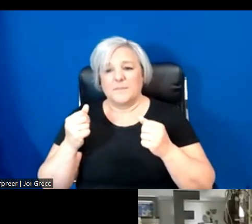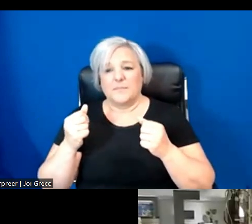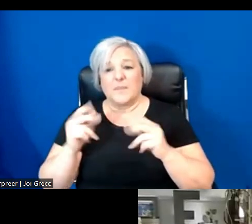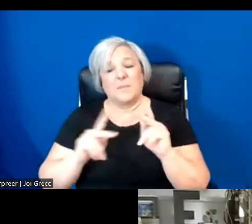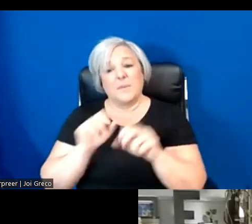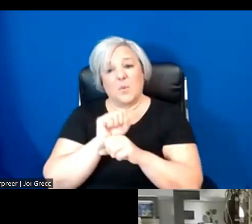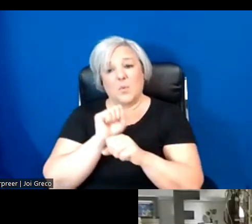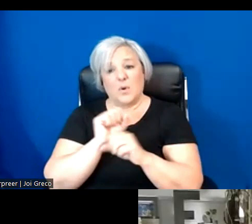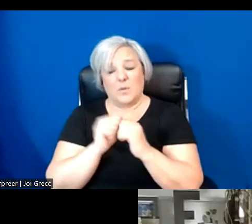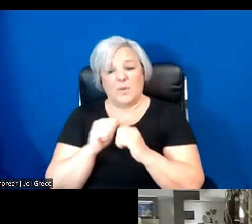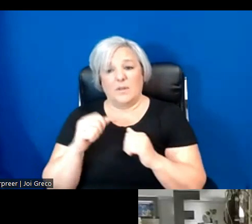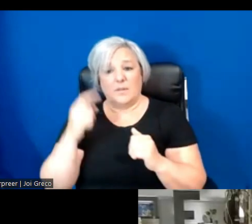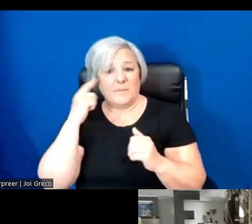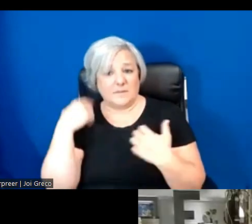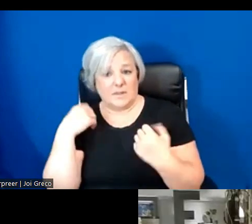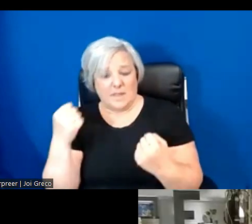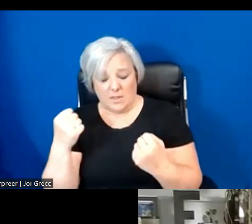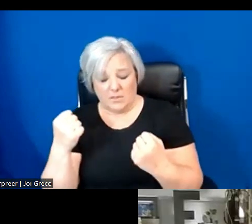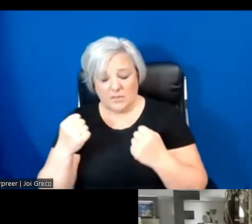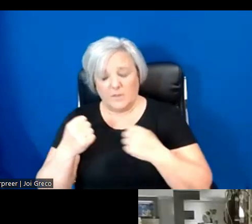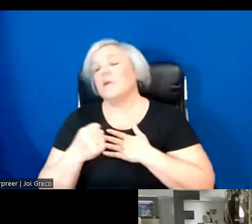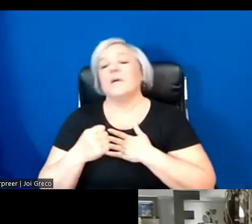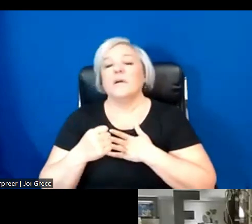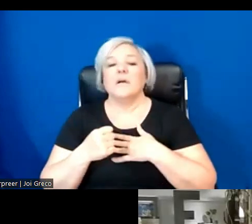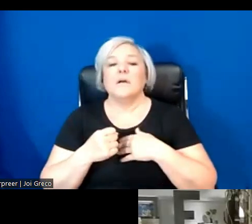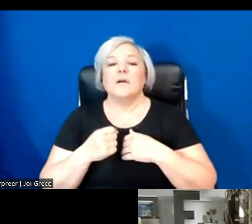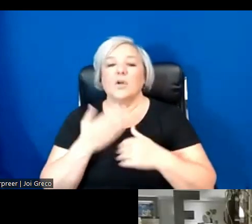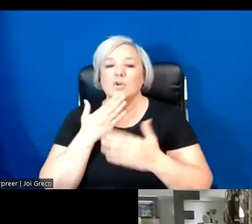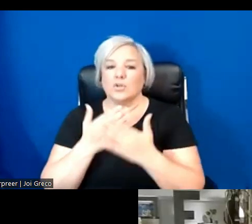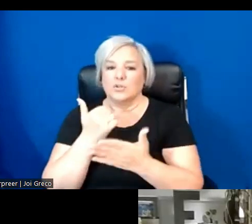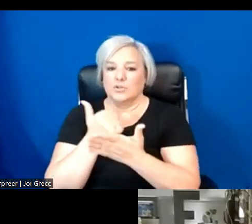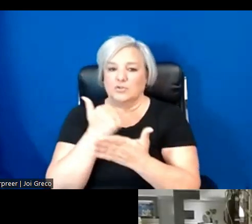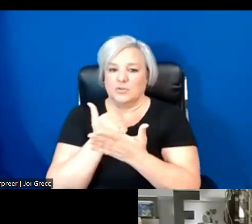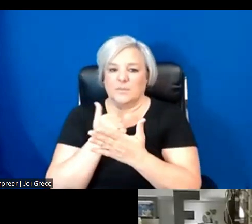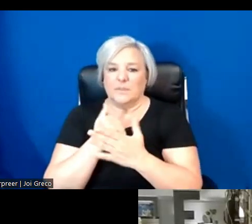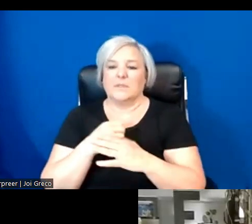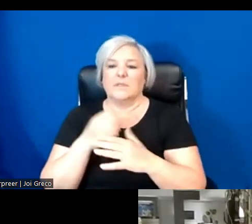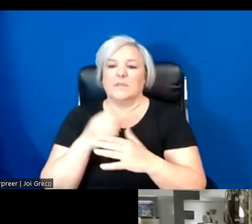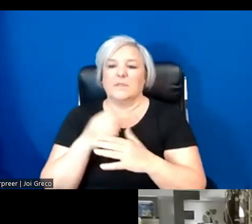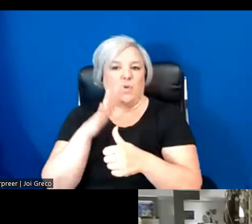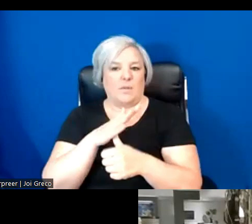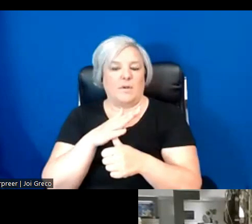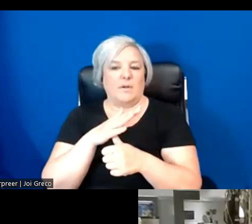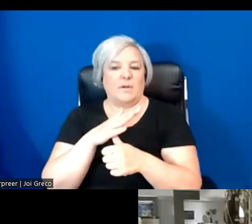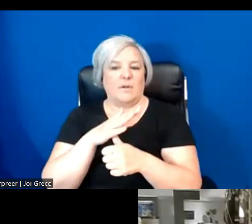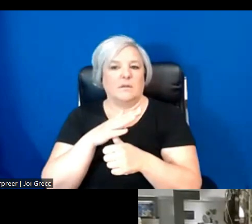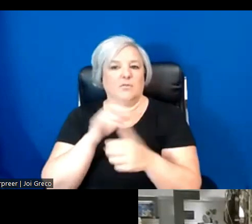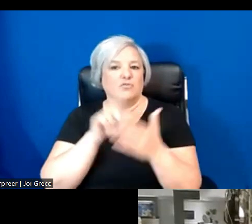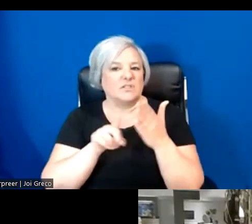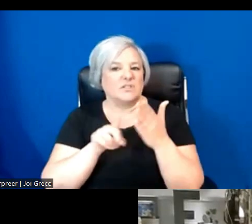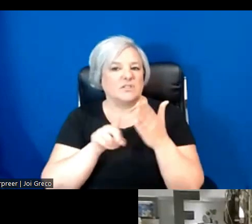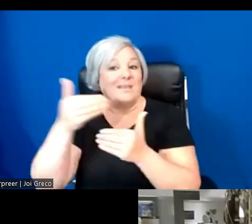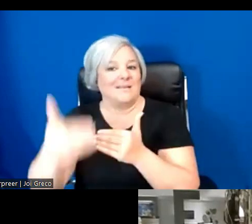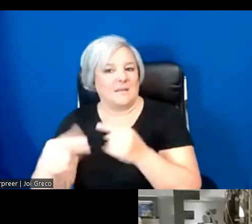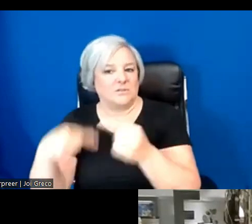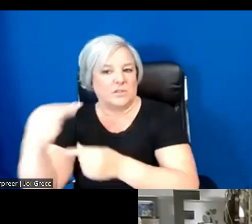working in the mental health space really well is that really good treatment is primary prevention for the subsequent generation. If we